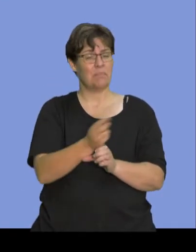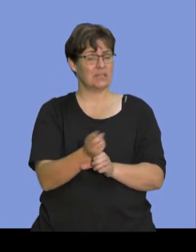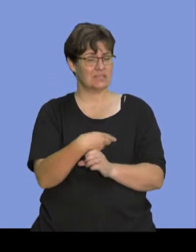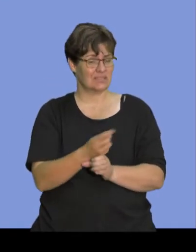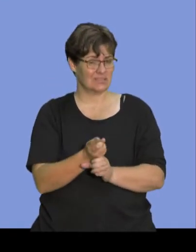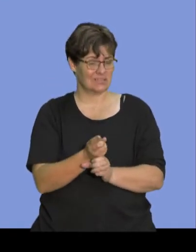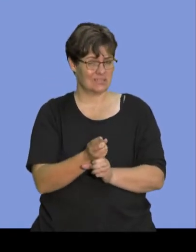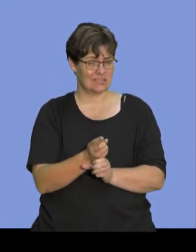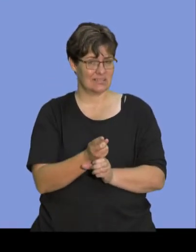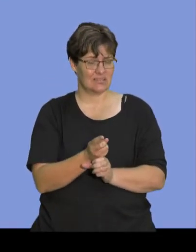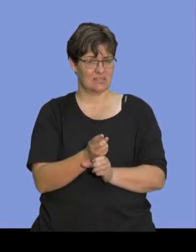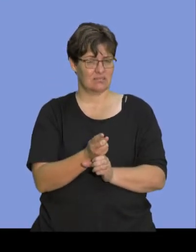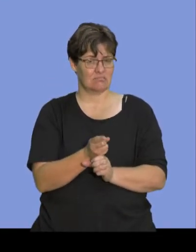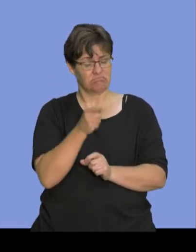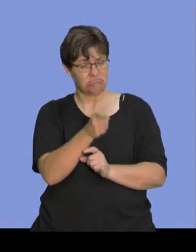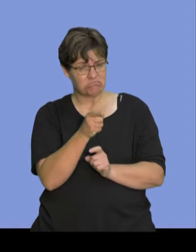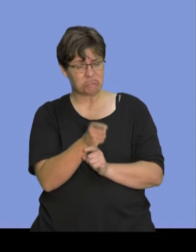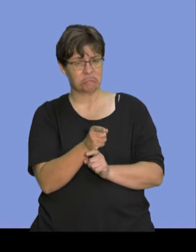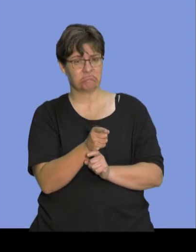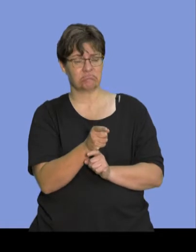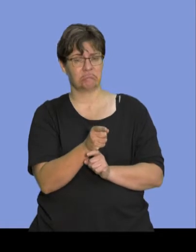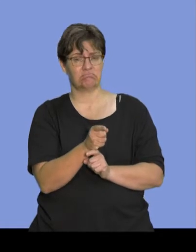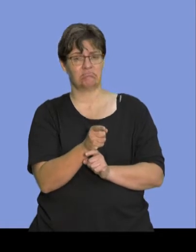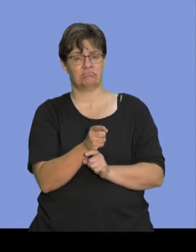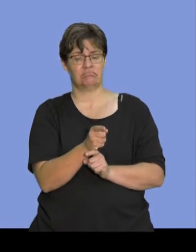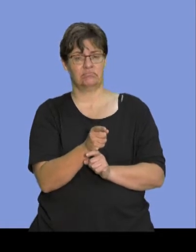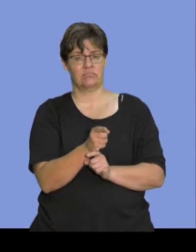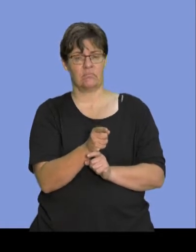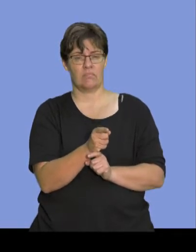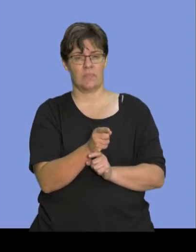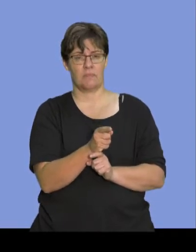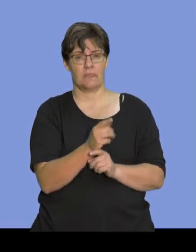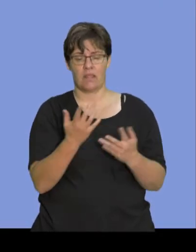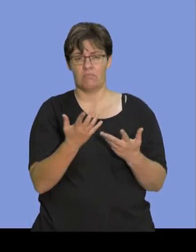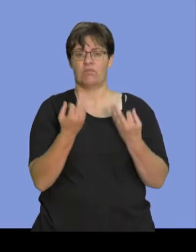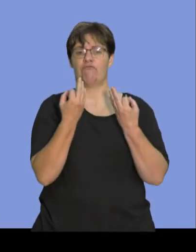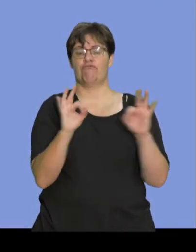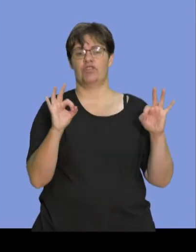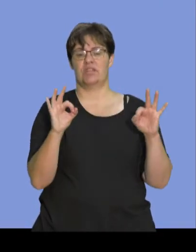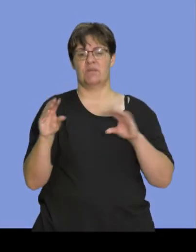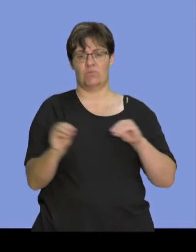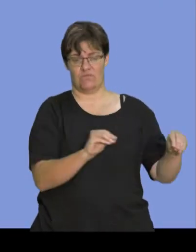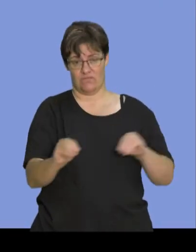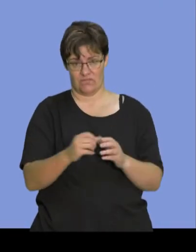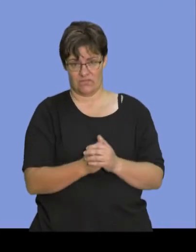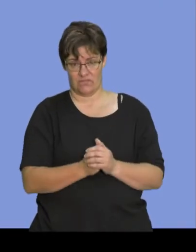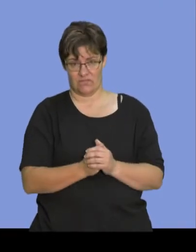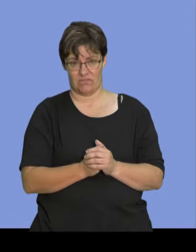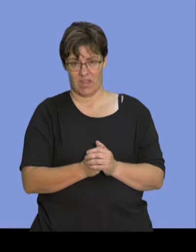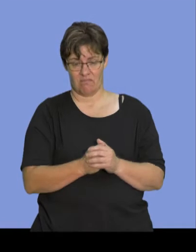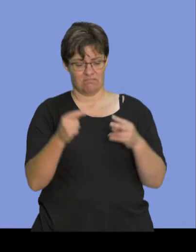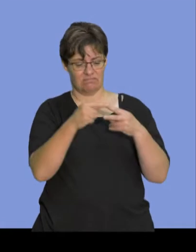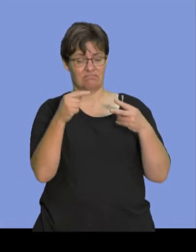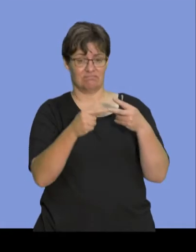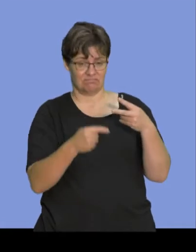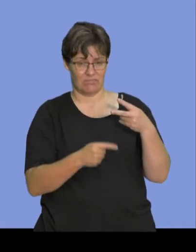actually a device which is actually, in principle, a free-moving magnet which has got